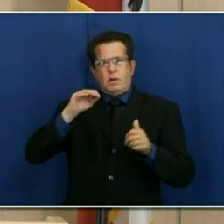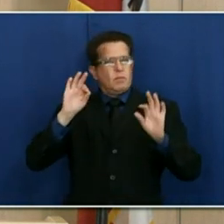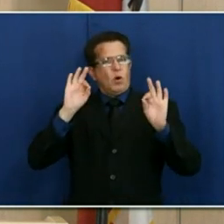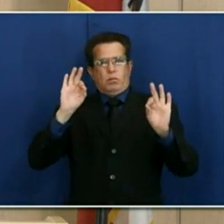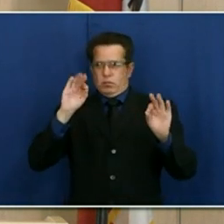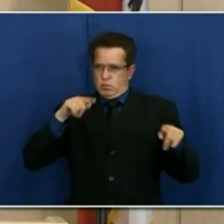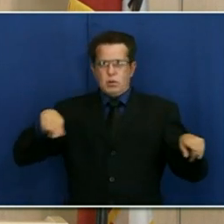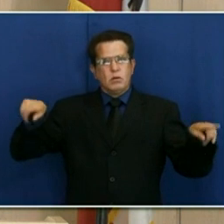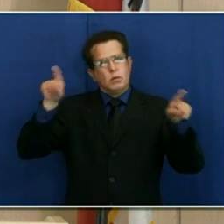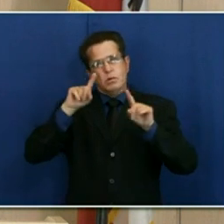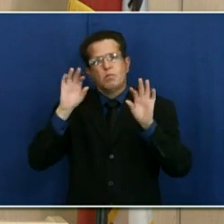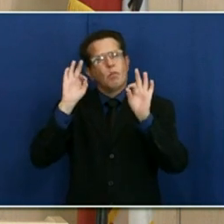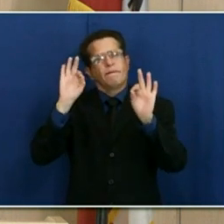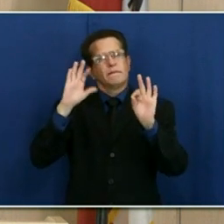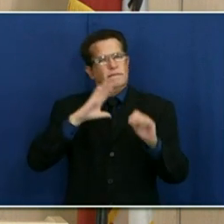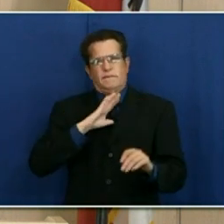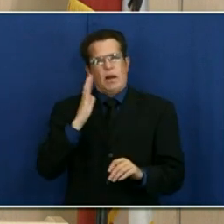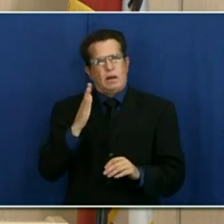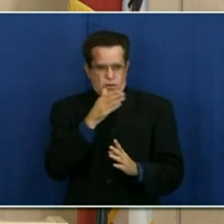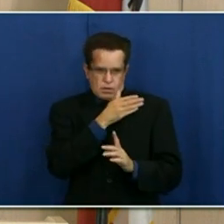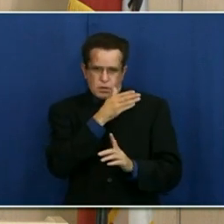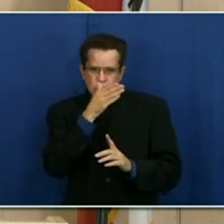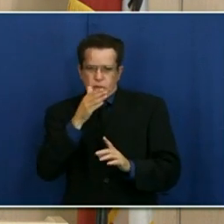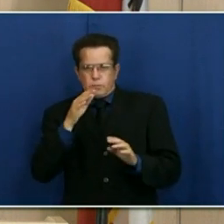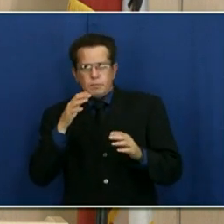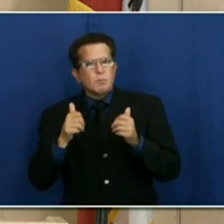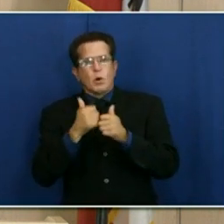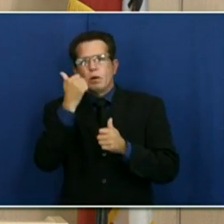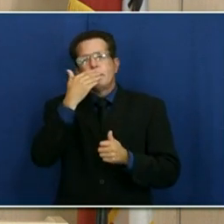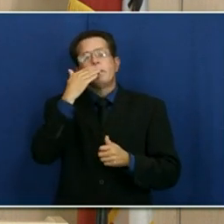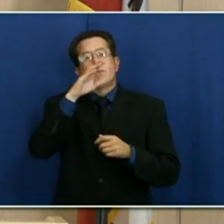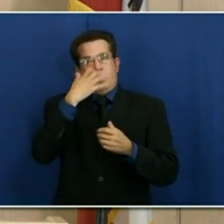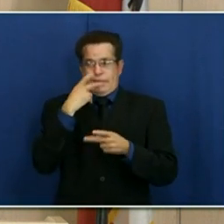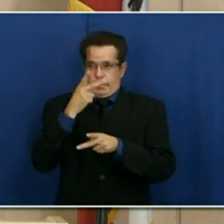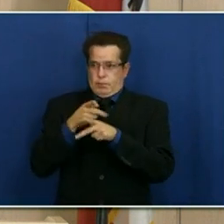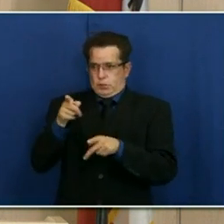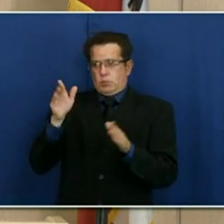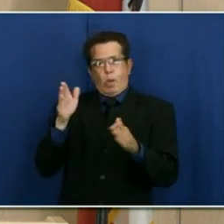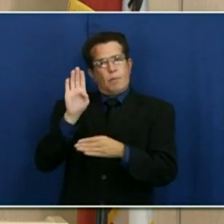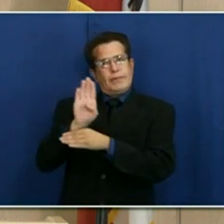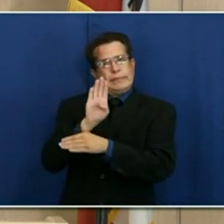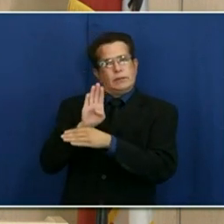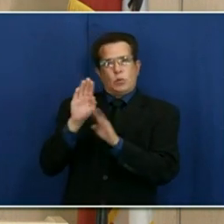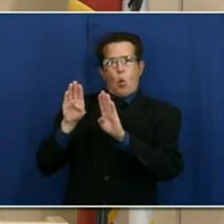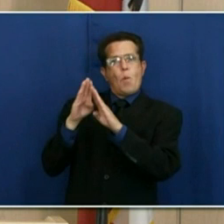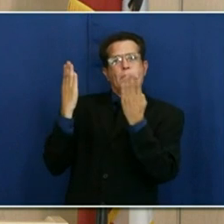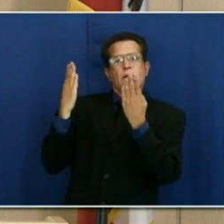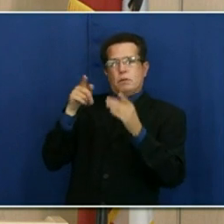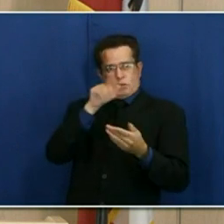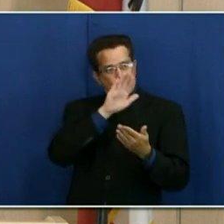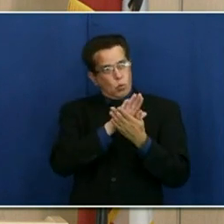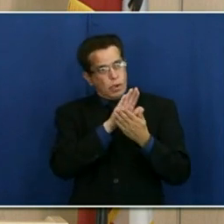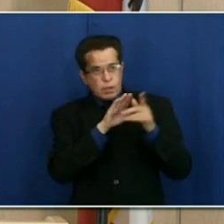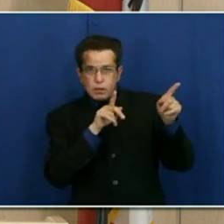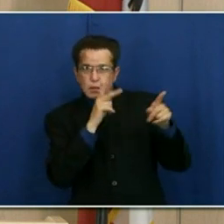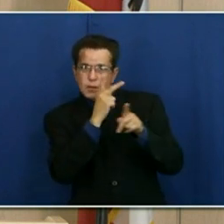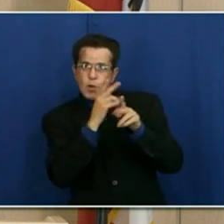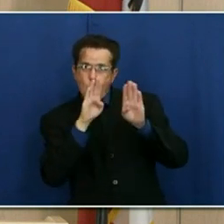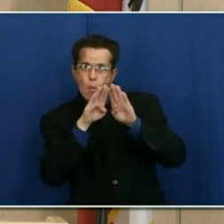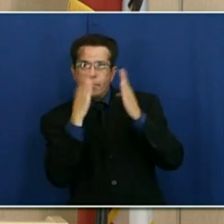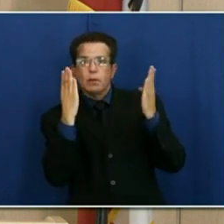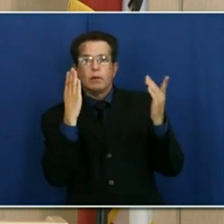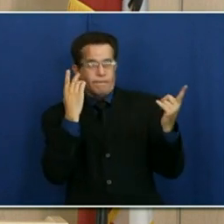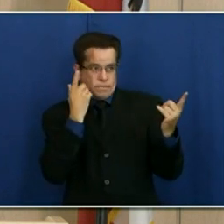everything they can. But if we want to have the opportunity to keep our small businesses open, if we want to have the opportunity to keep our schools moving forward, if we want